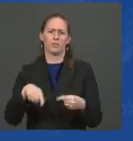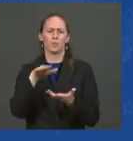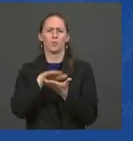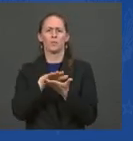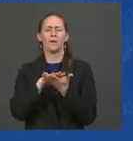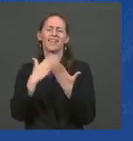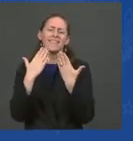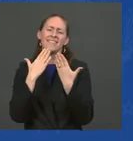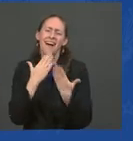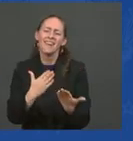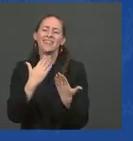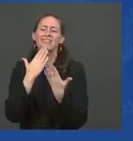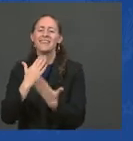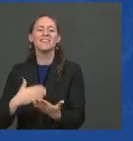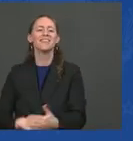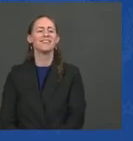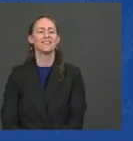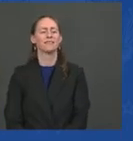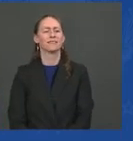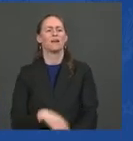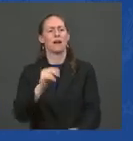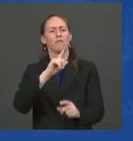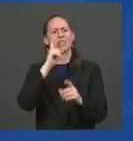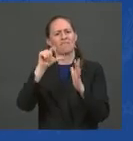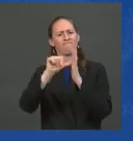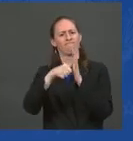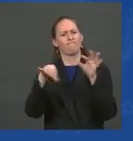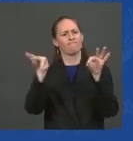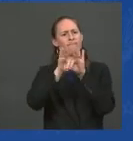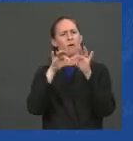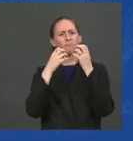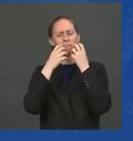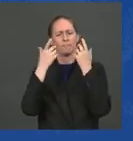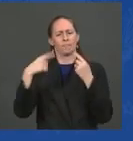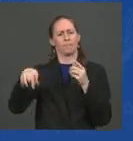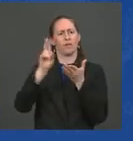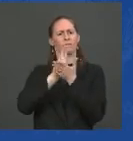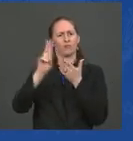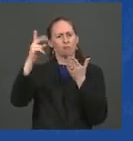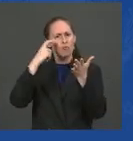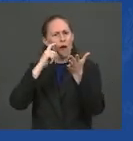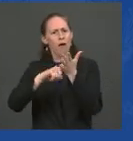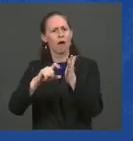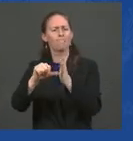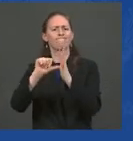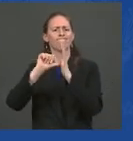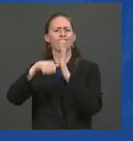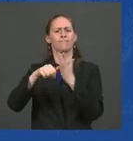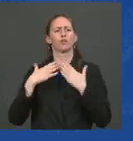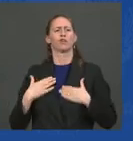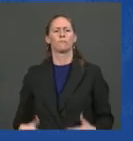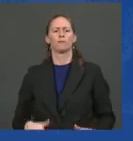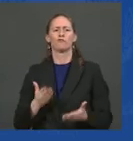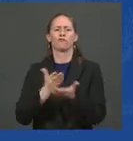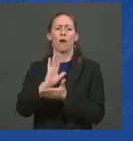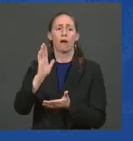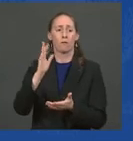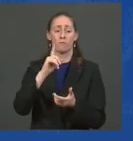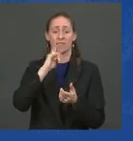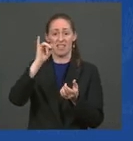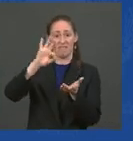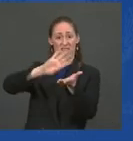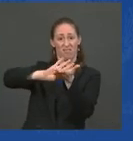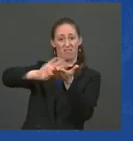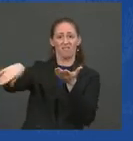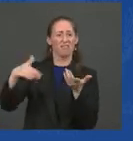the great Human Rights Institute, which is, of course, something that all of us are so deeply proud of, would never have happened without you. And so thank you